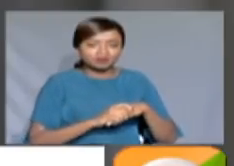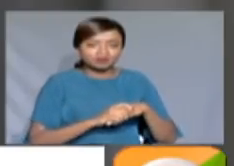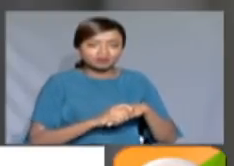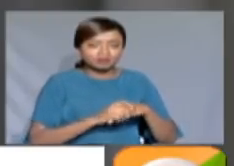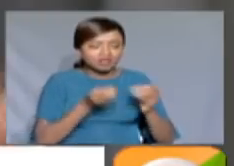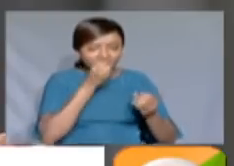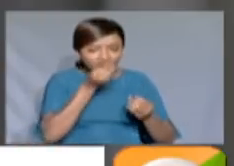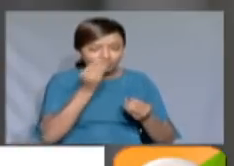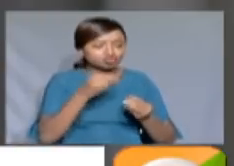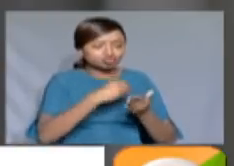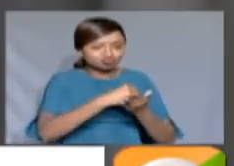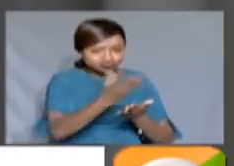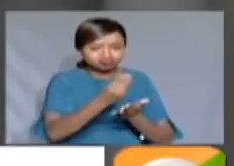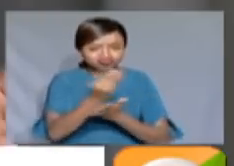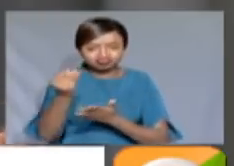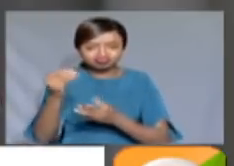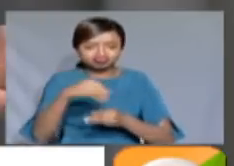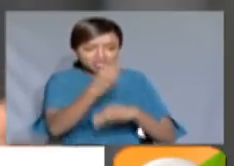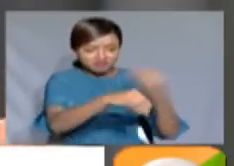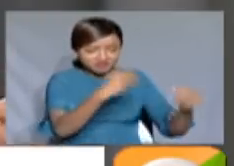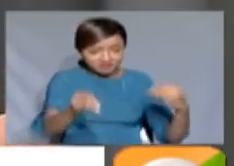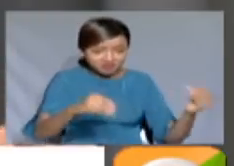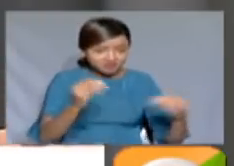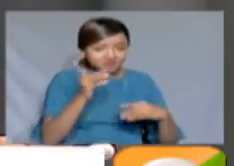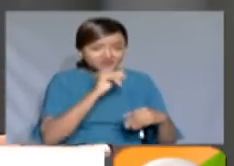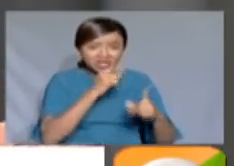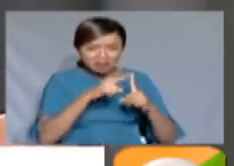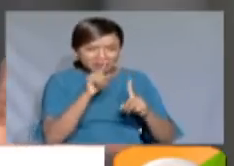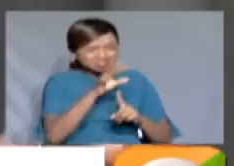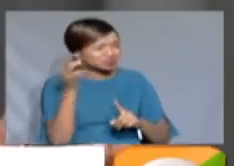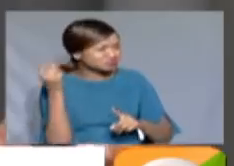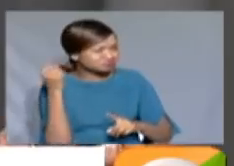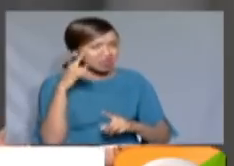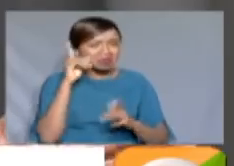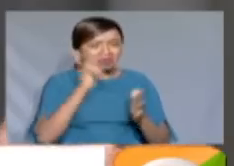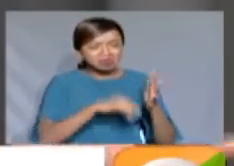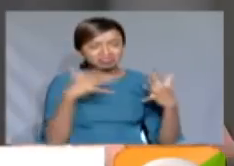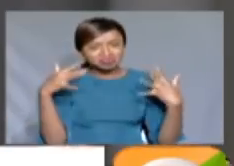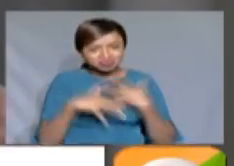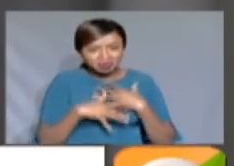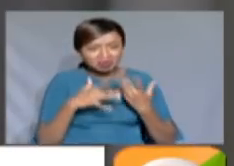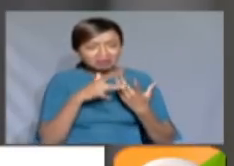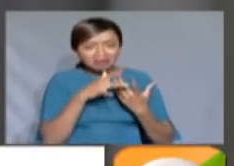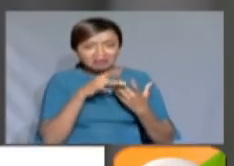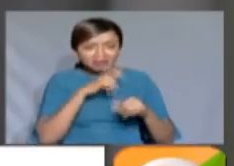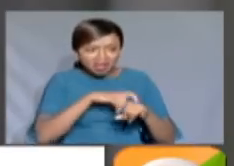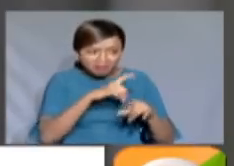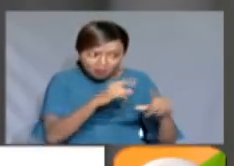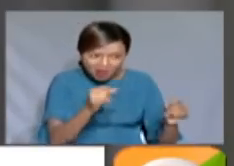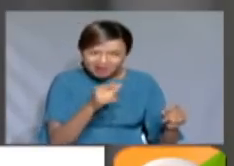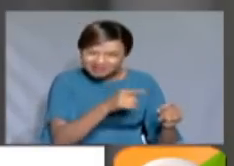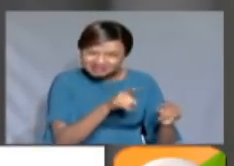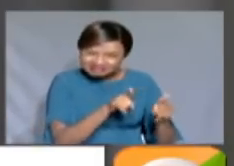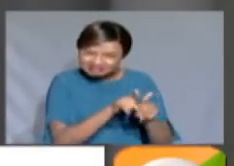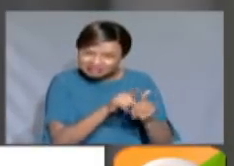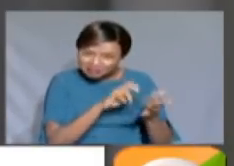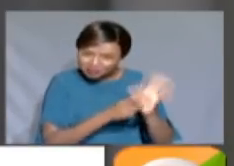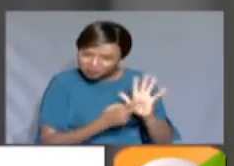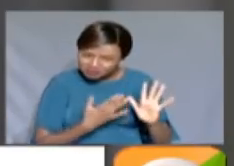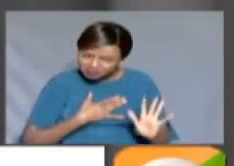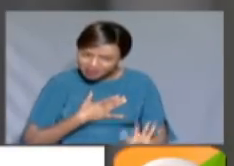most shocking thing that we've had people say about this project that made you feel like, are they still talking about the same project I'm working